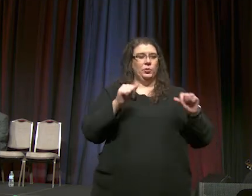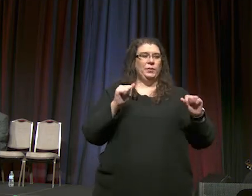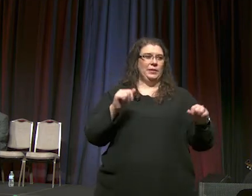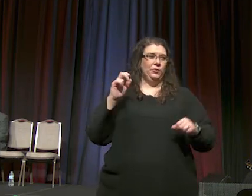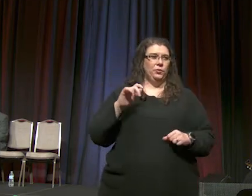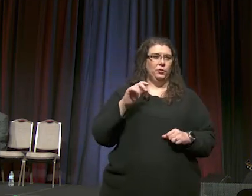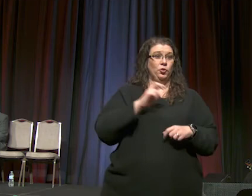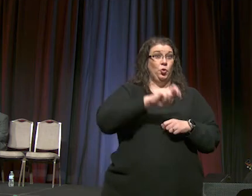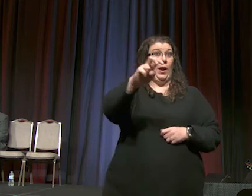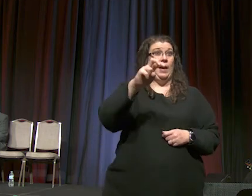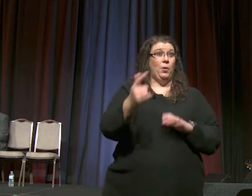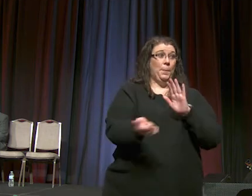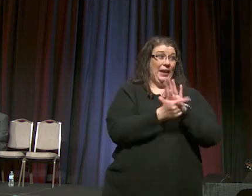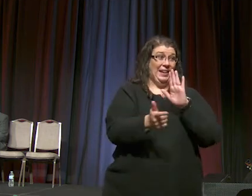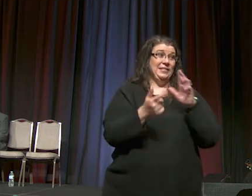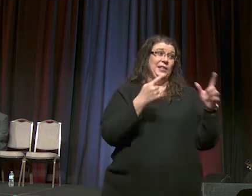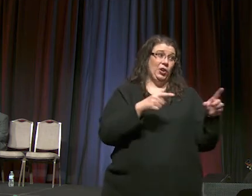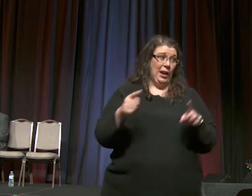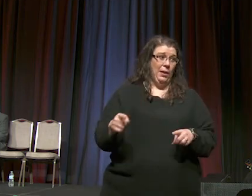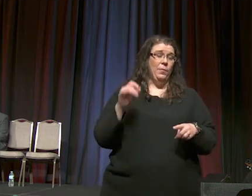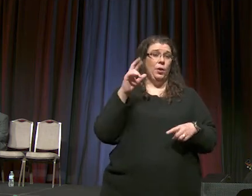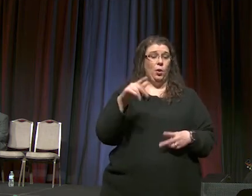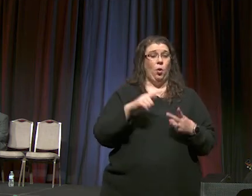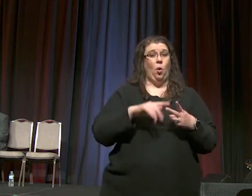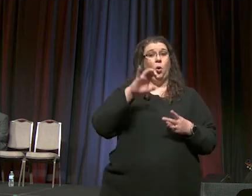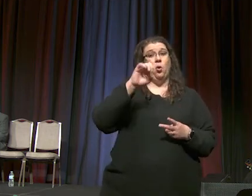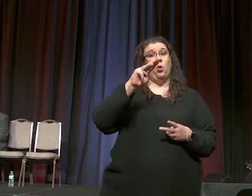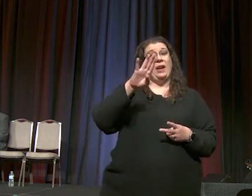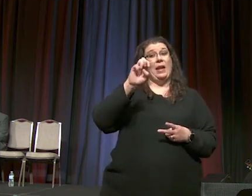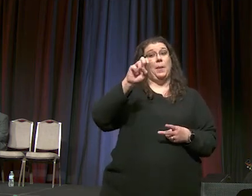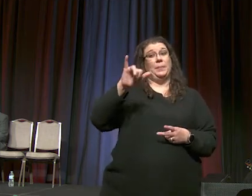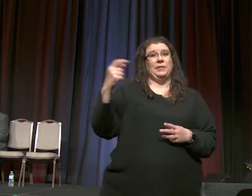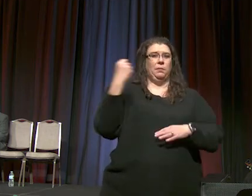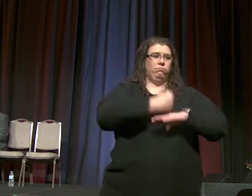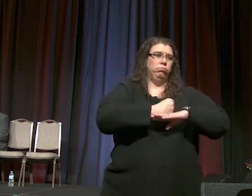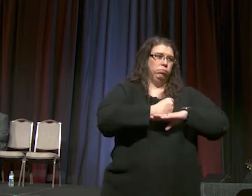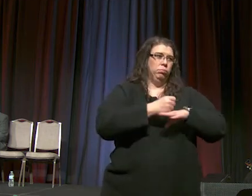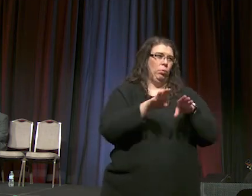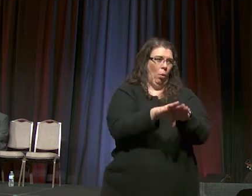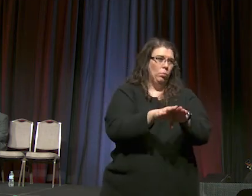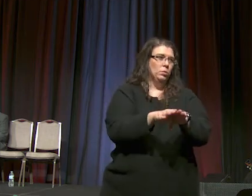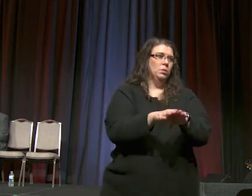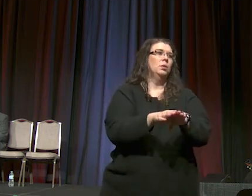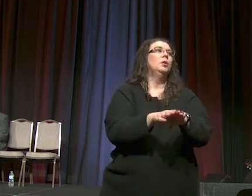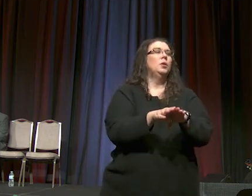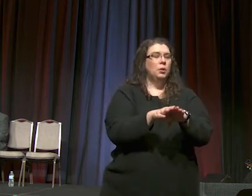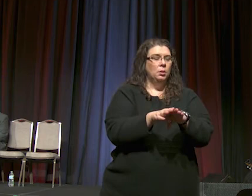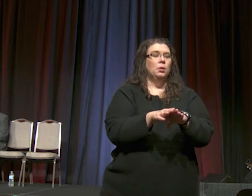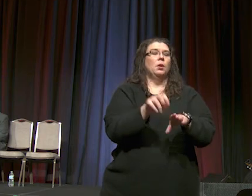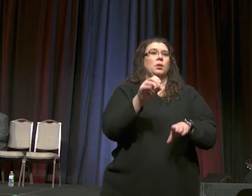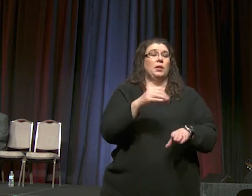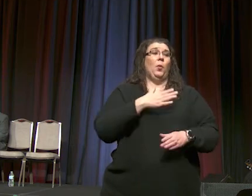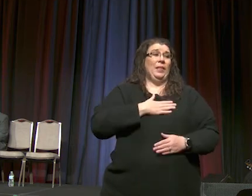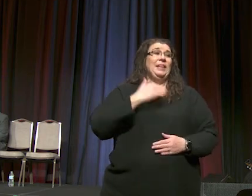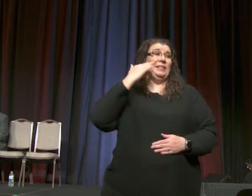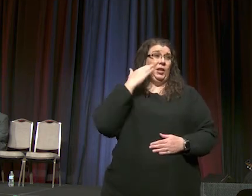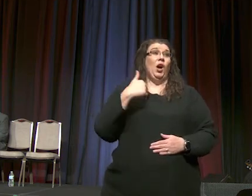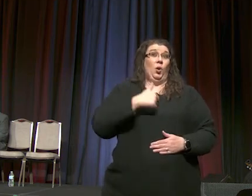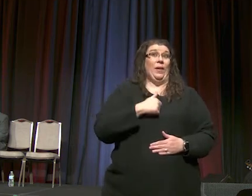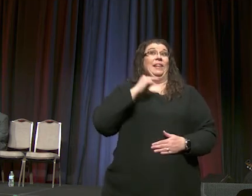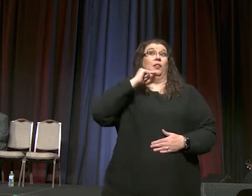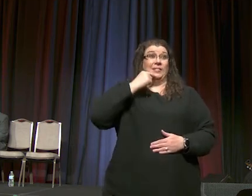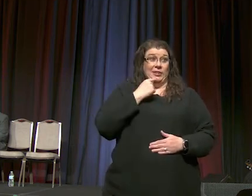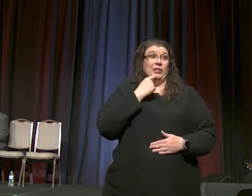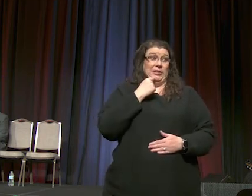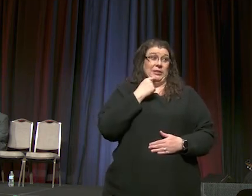travel bans that are coming and/or embassy closures. So please know we take this very